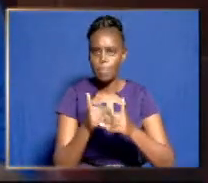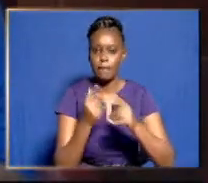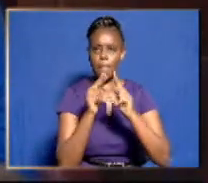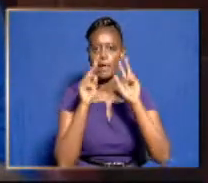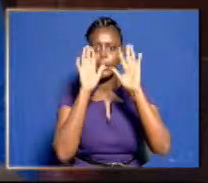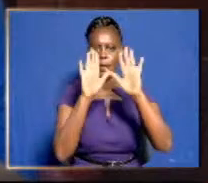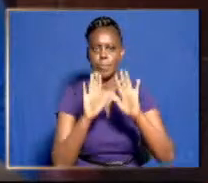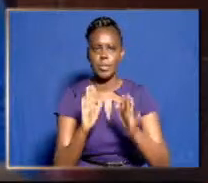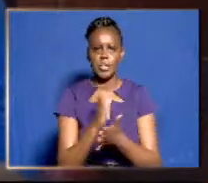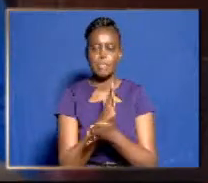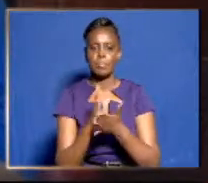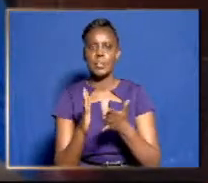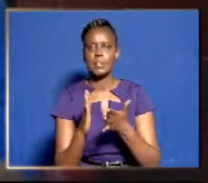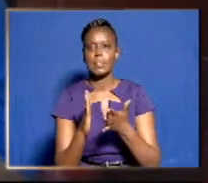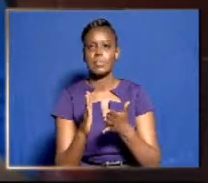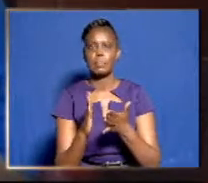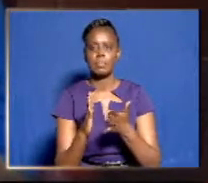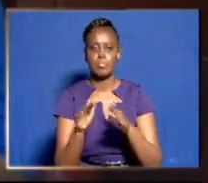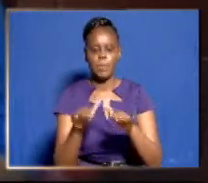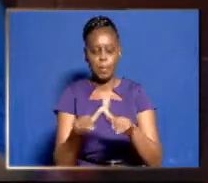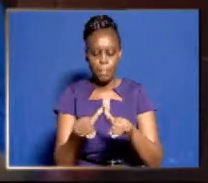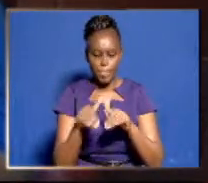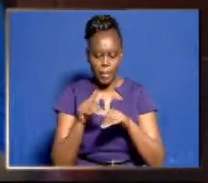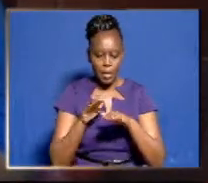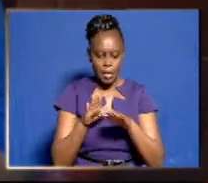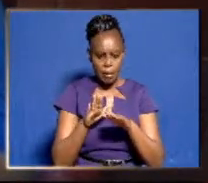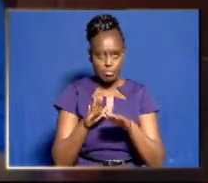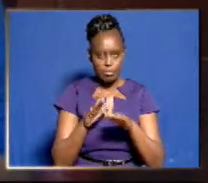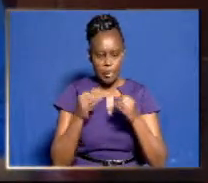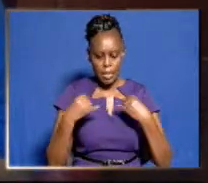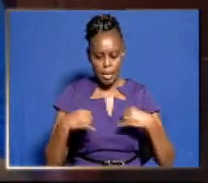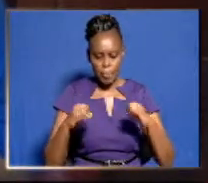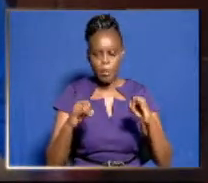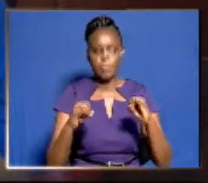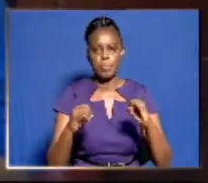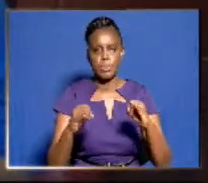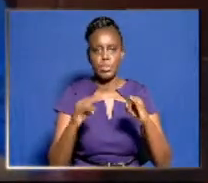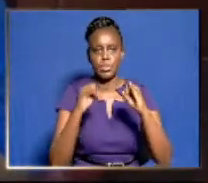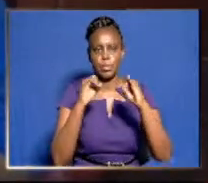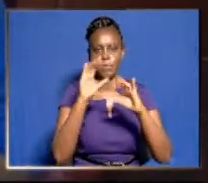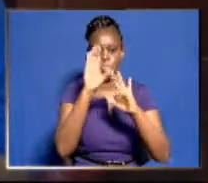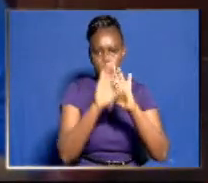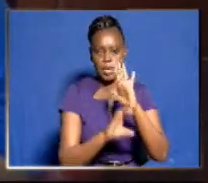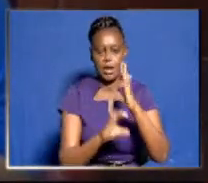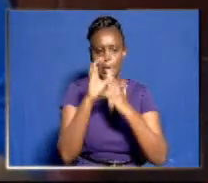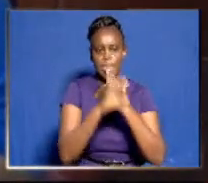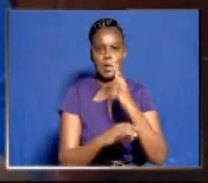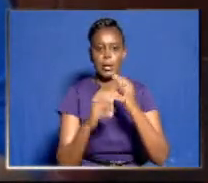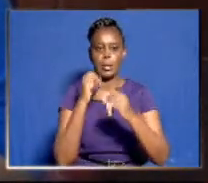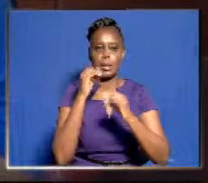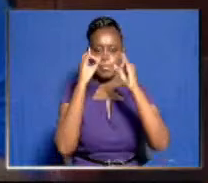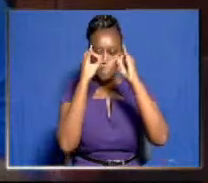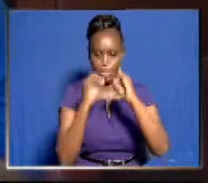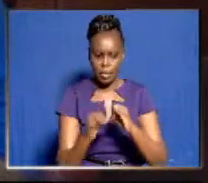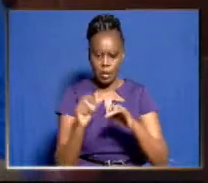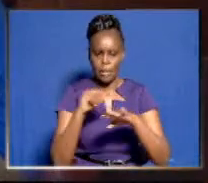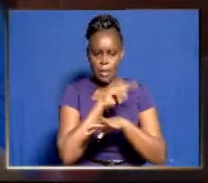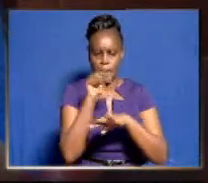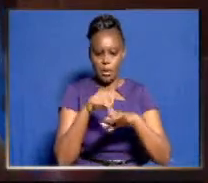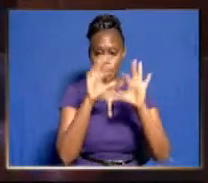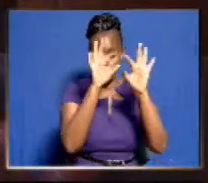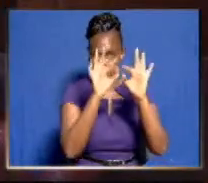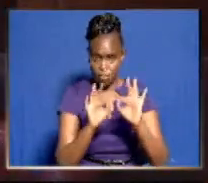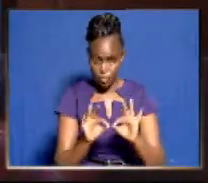important department, hence derailing the smooth implementation of the new curriculum. The National Treasury should ensure that